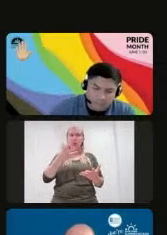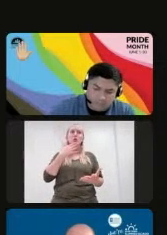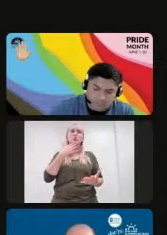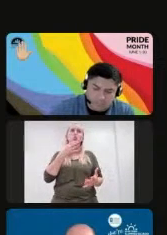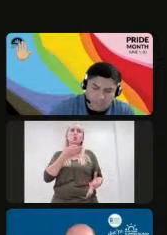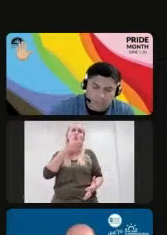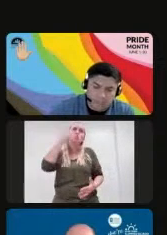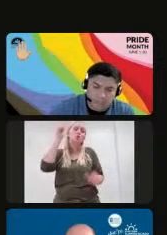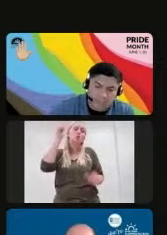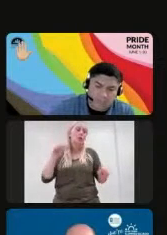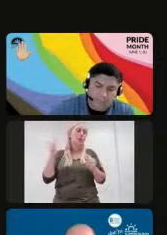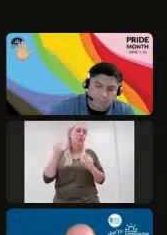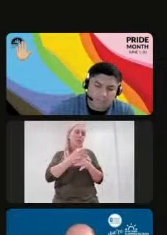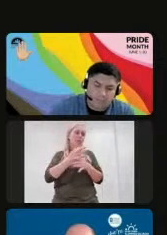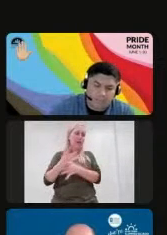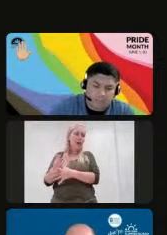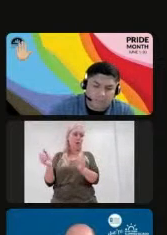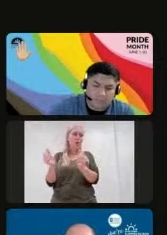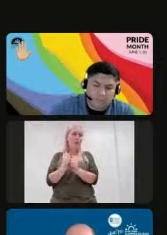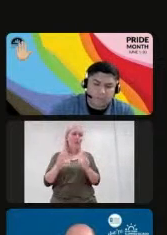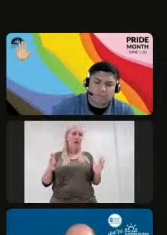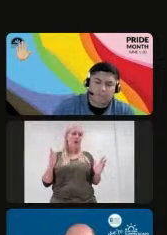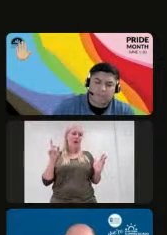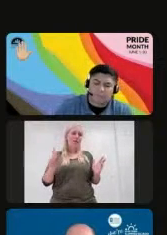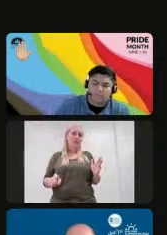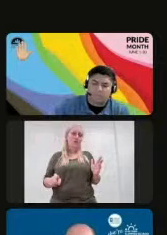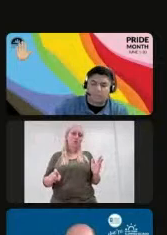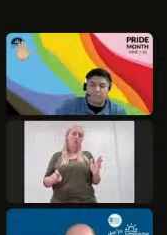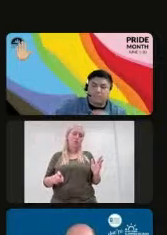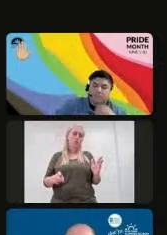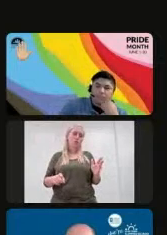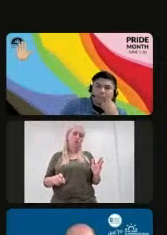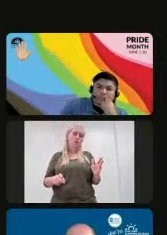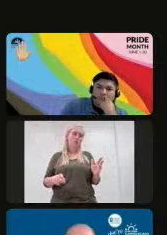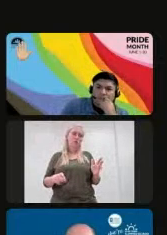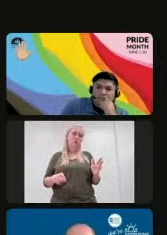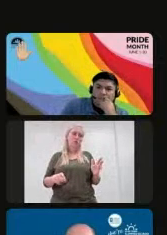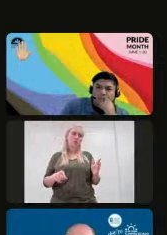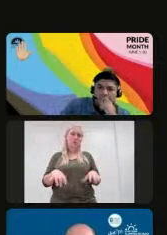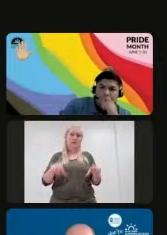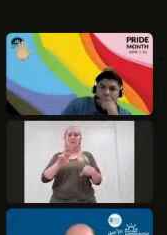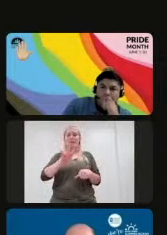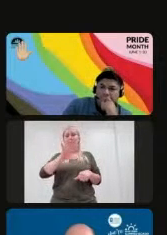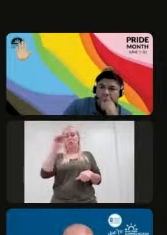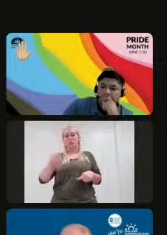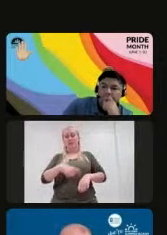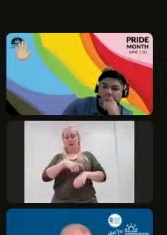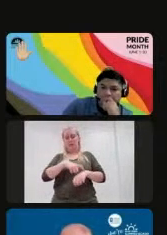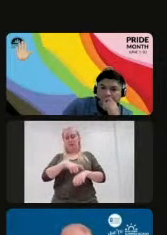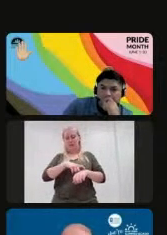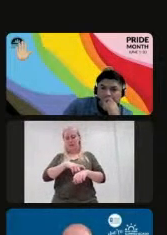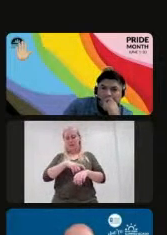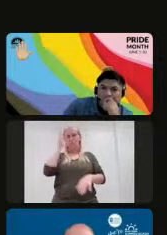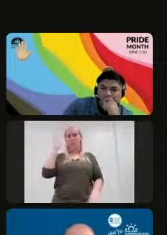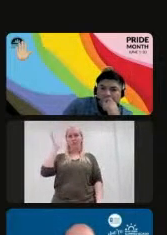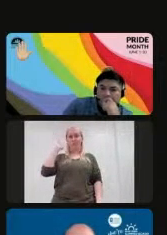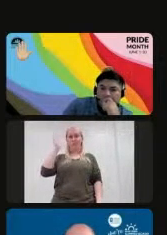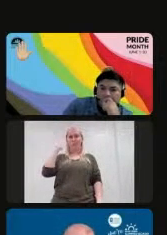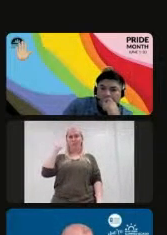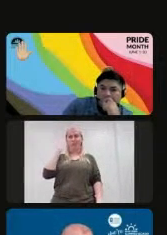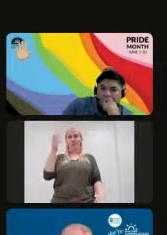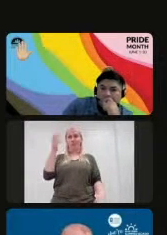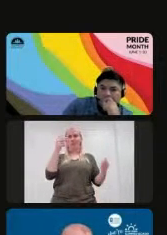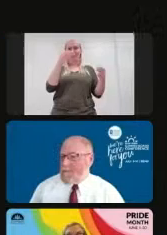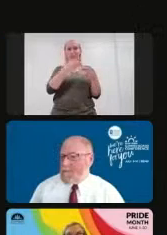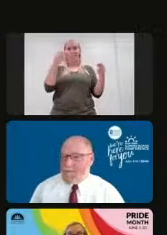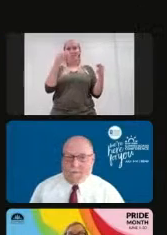be prepared without having to spend, say, 75% of the time for district presenting the slide by